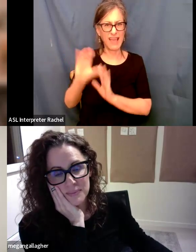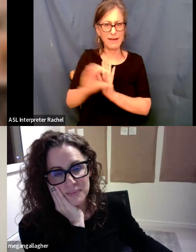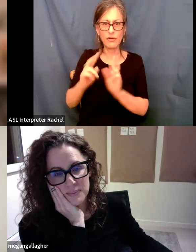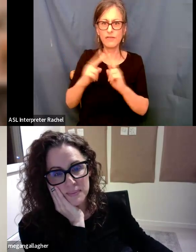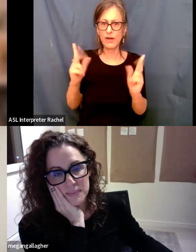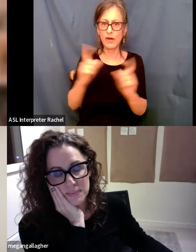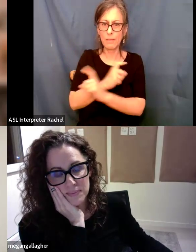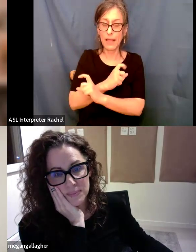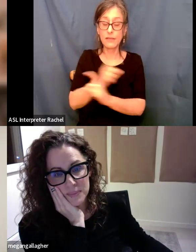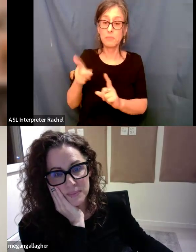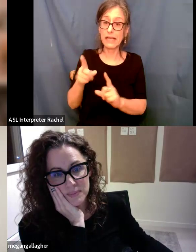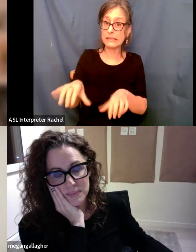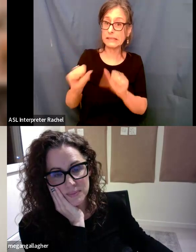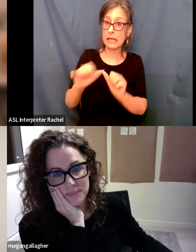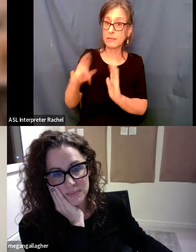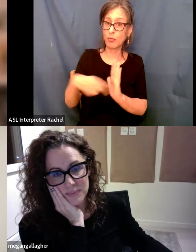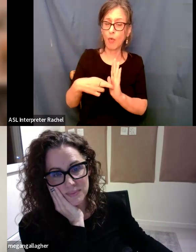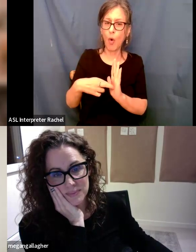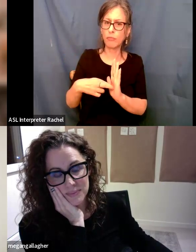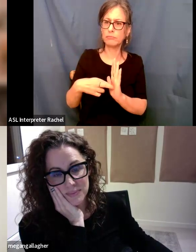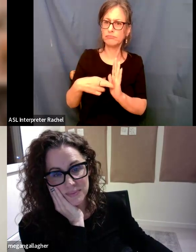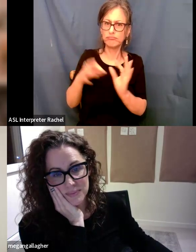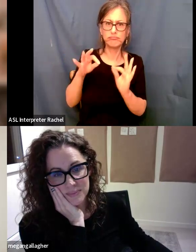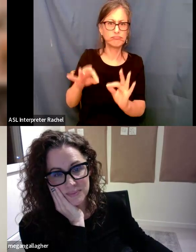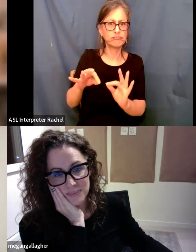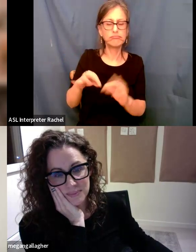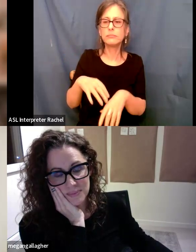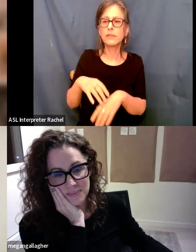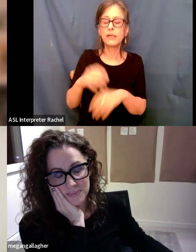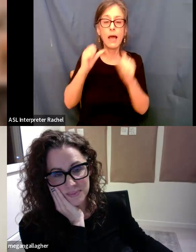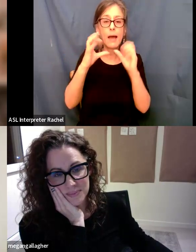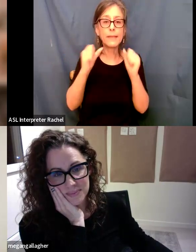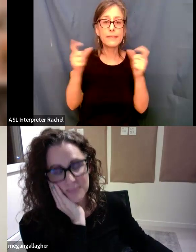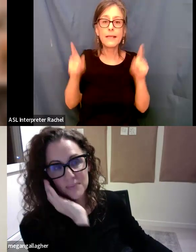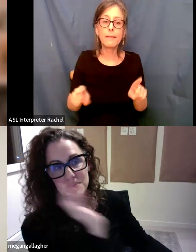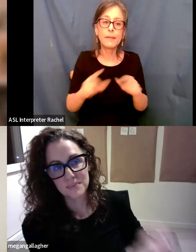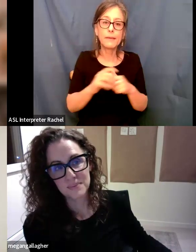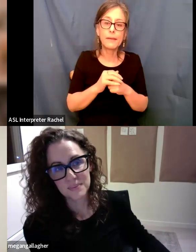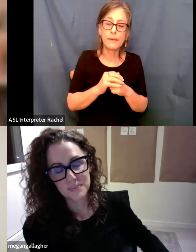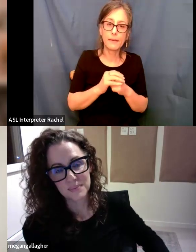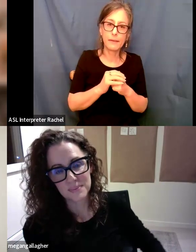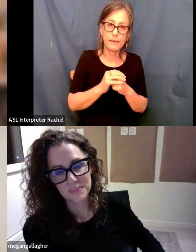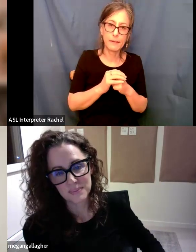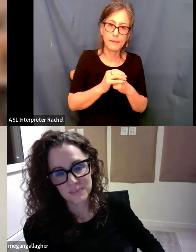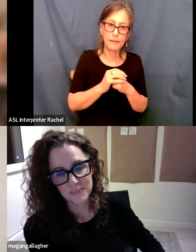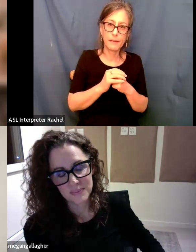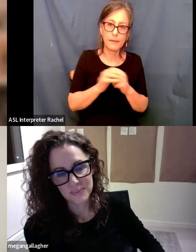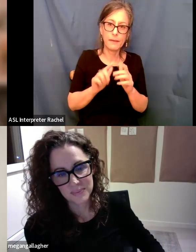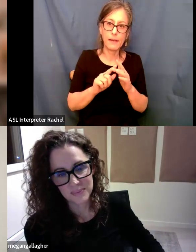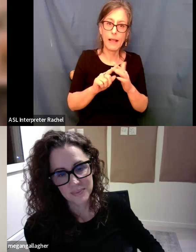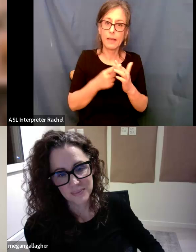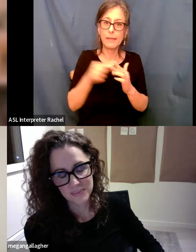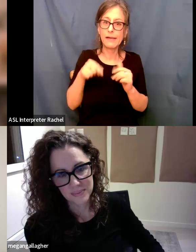does in such a complex way. And it was this amazing thing where, like at the beginning